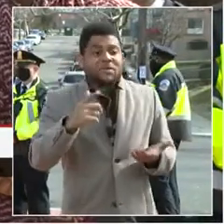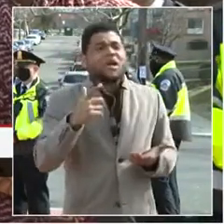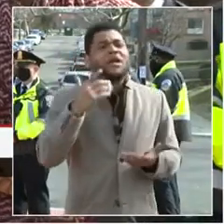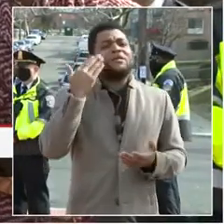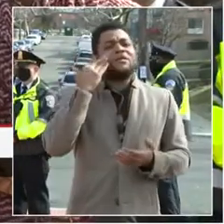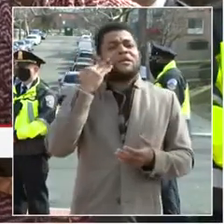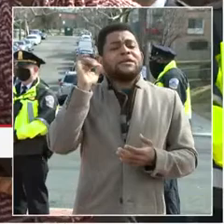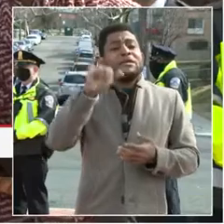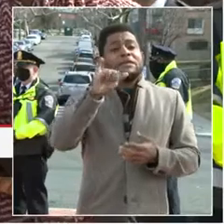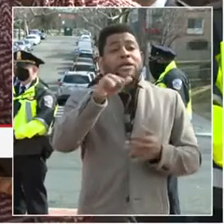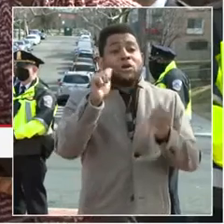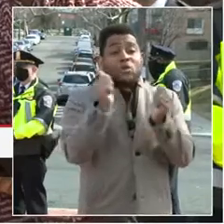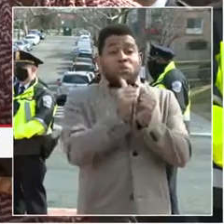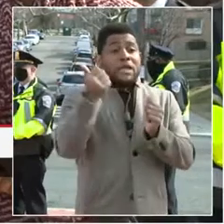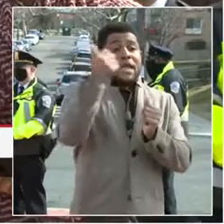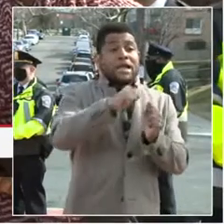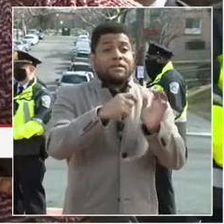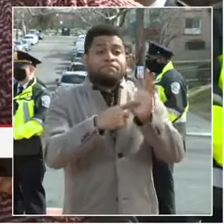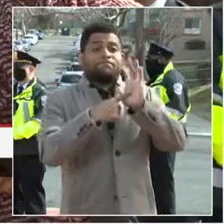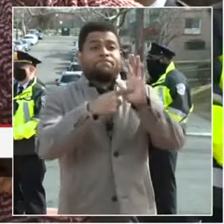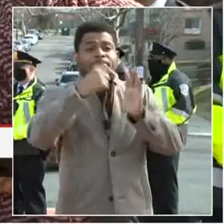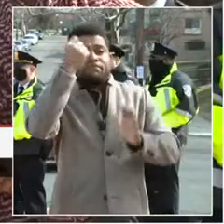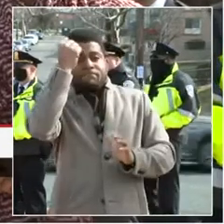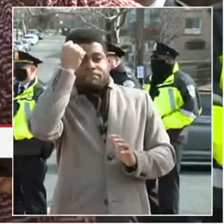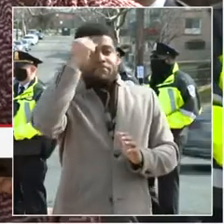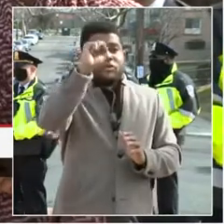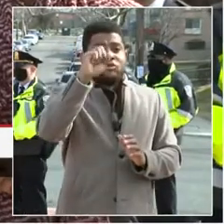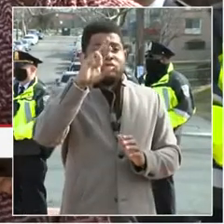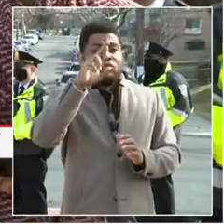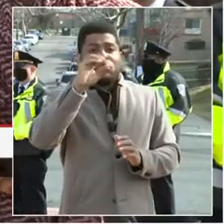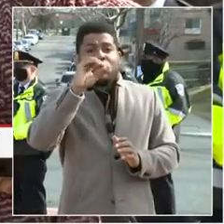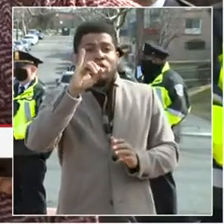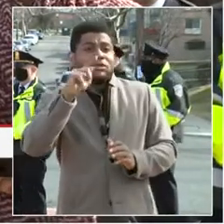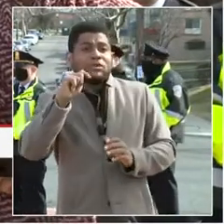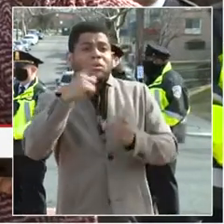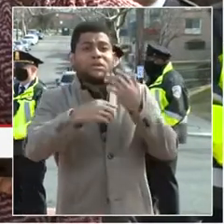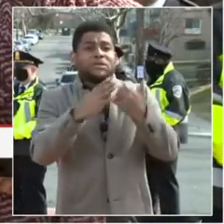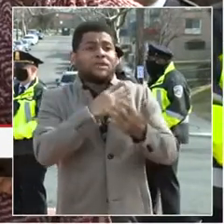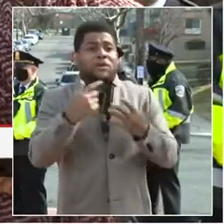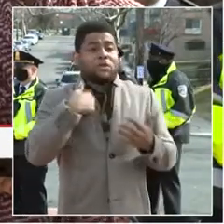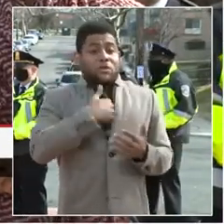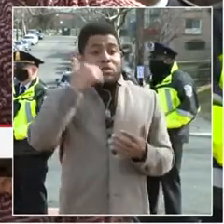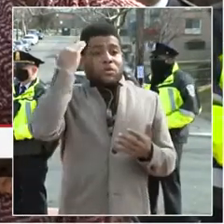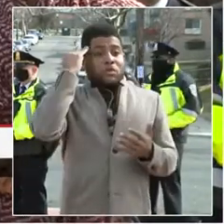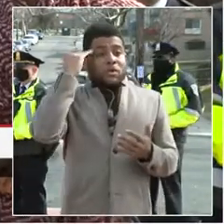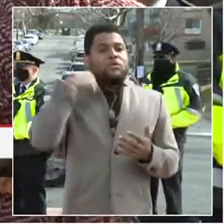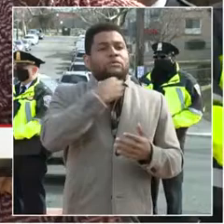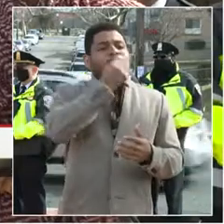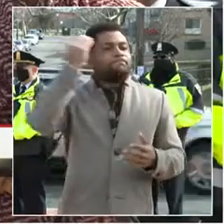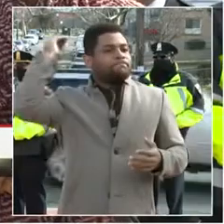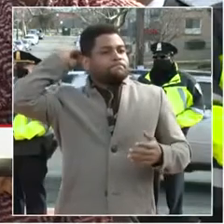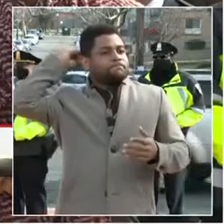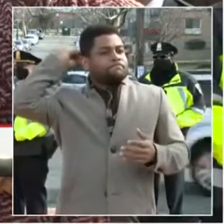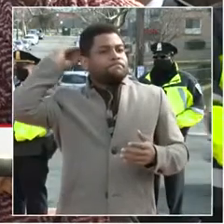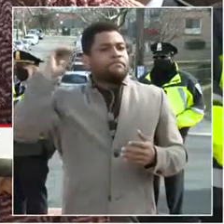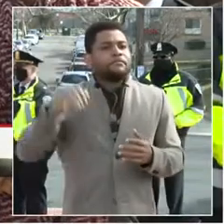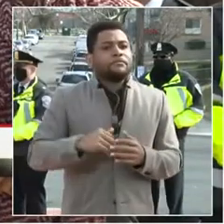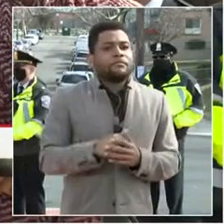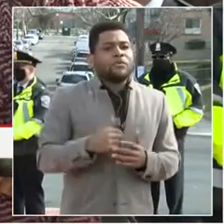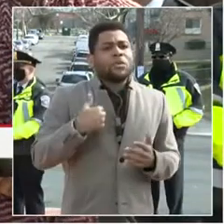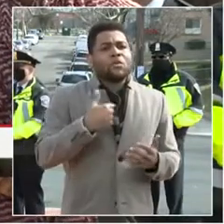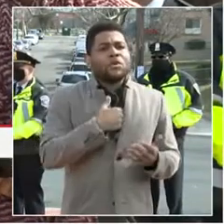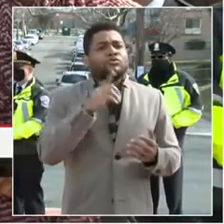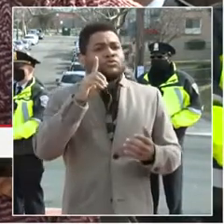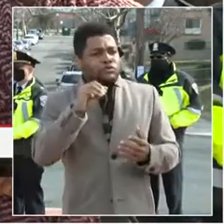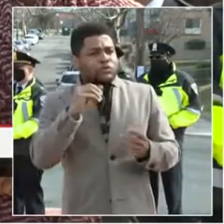Amendment, any riot. Those are all lessons learned, and we'd be foolish not to. So those are certainly things that we take in consideration